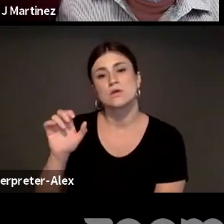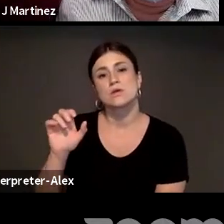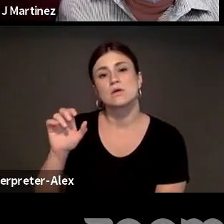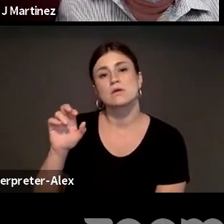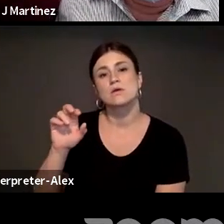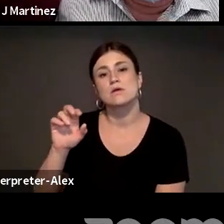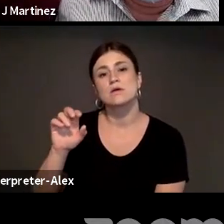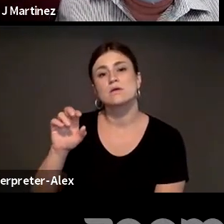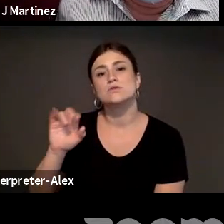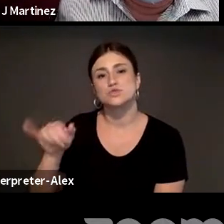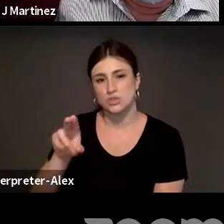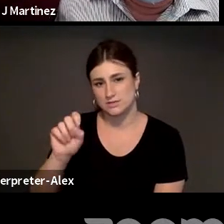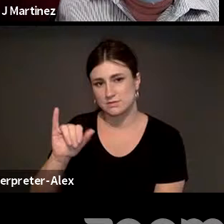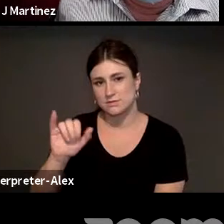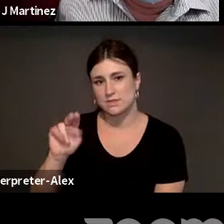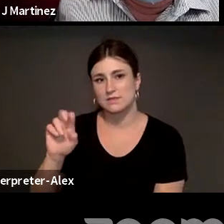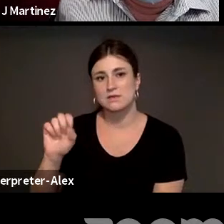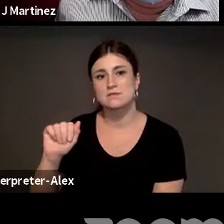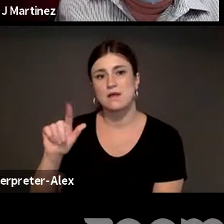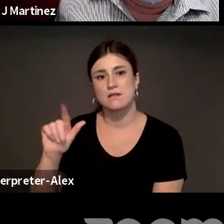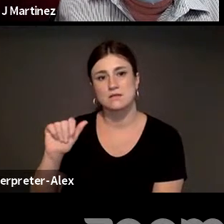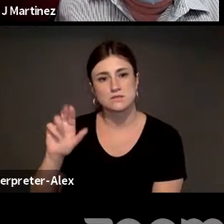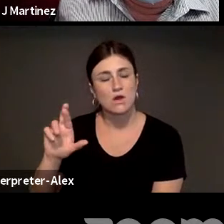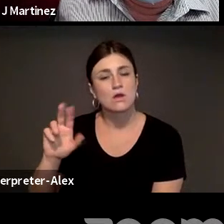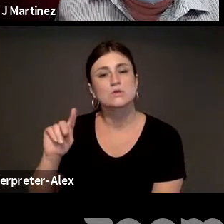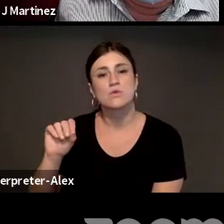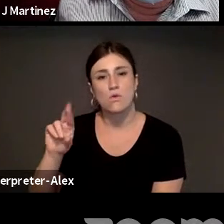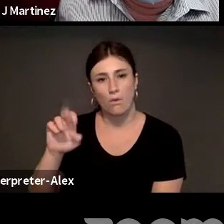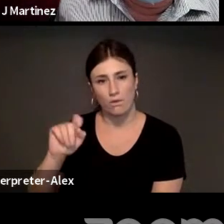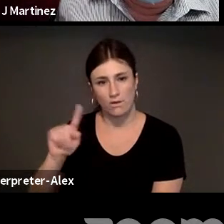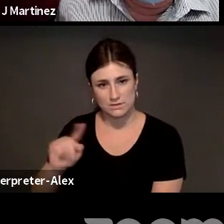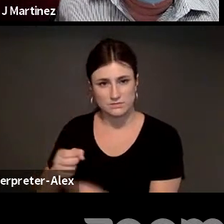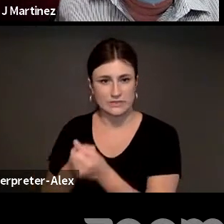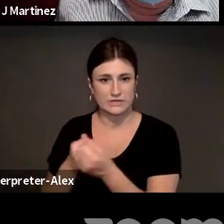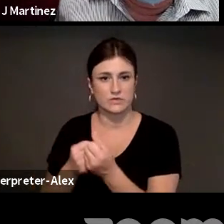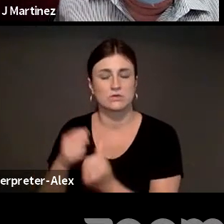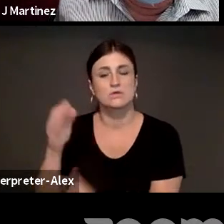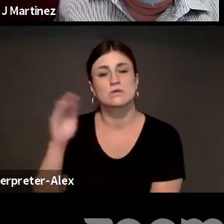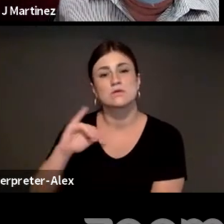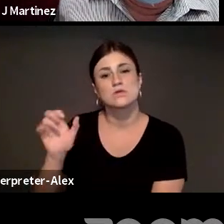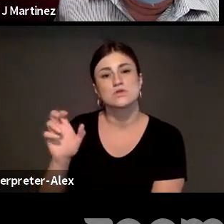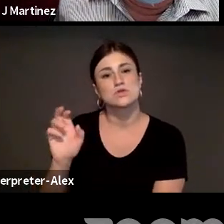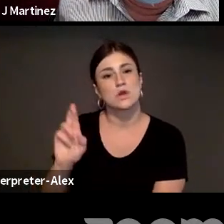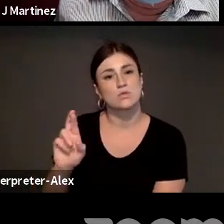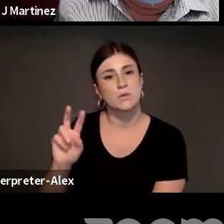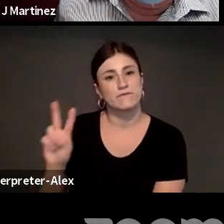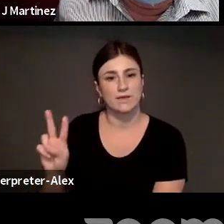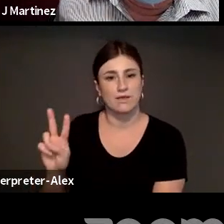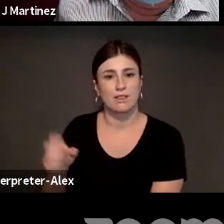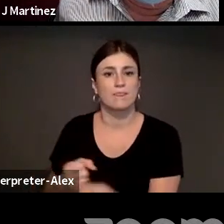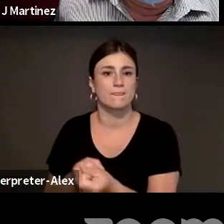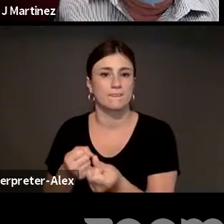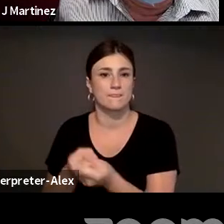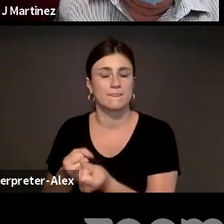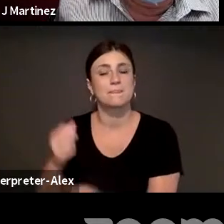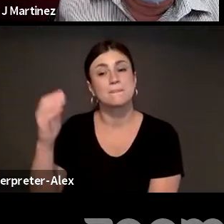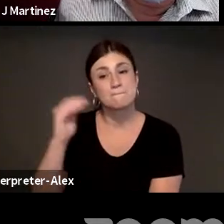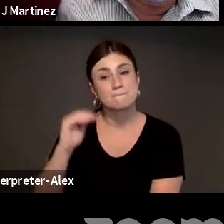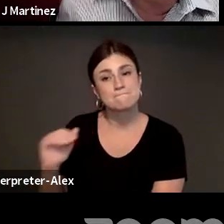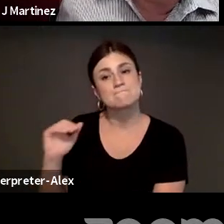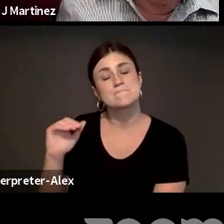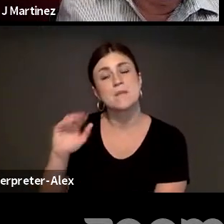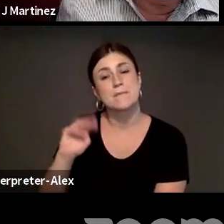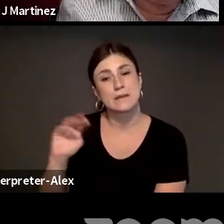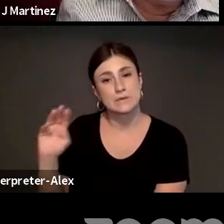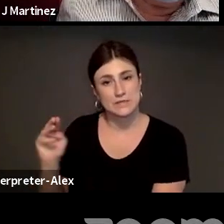Salazar Torres. In favor. Councillor John Ramon V. Hill. For the motion. Councillor Manuel J.